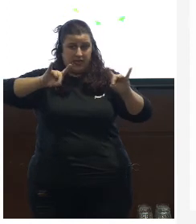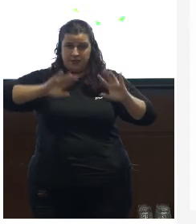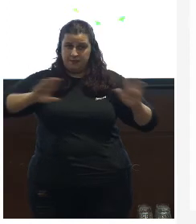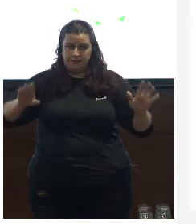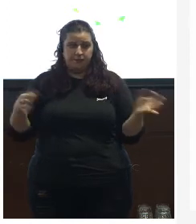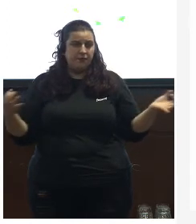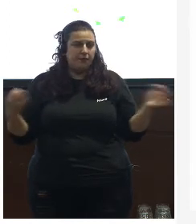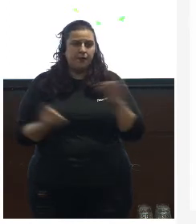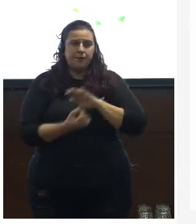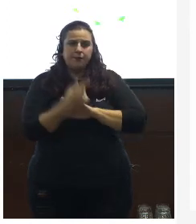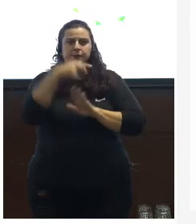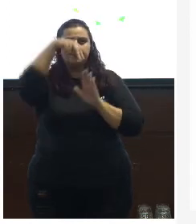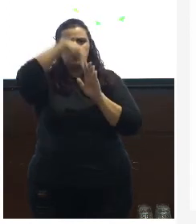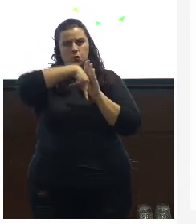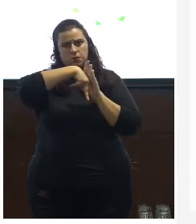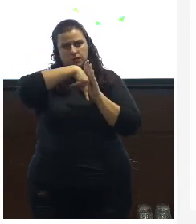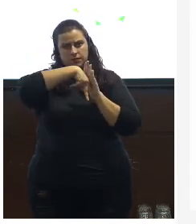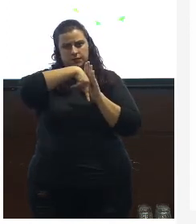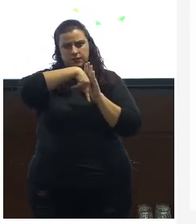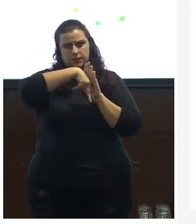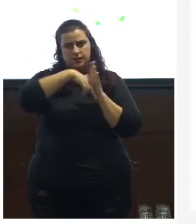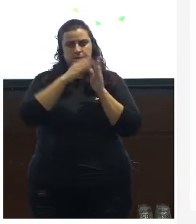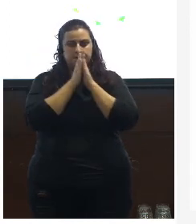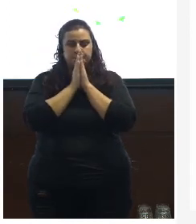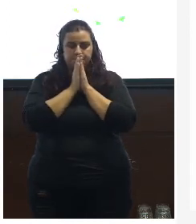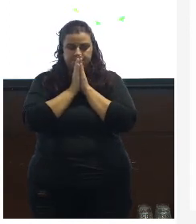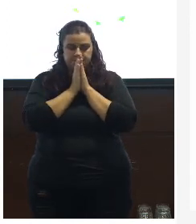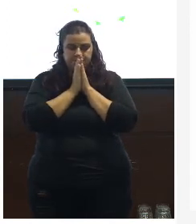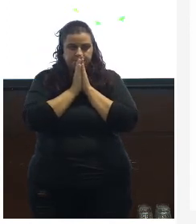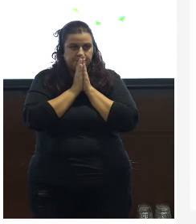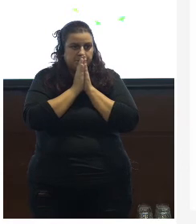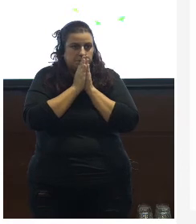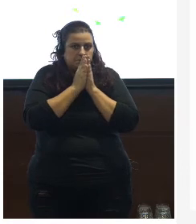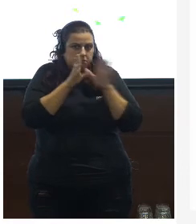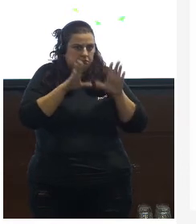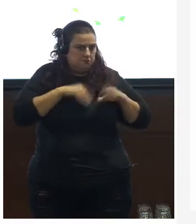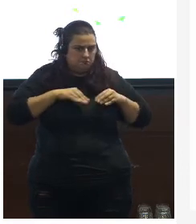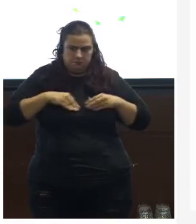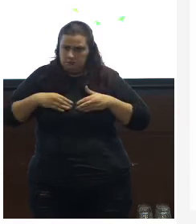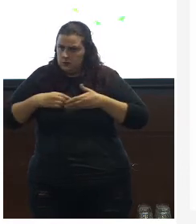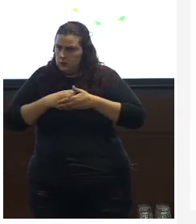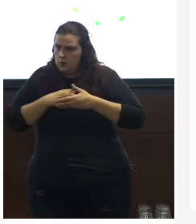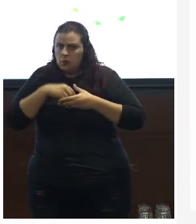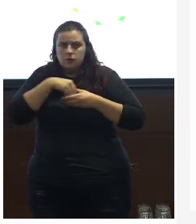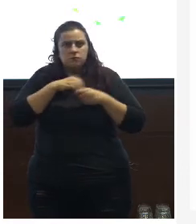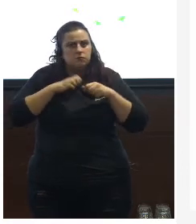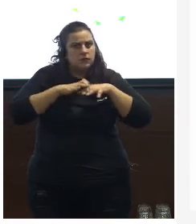among us that can be respected by the members of this network, so we can provide